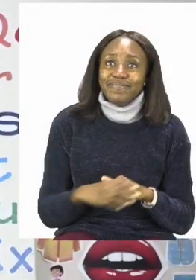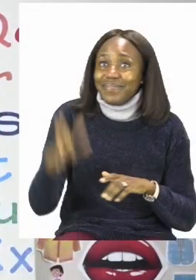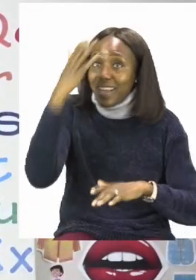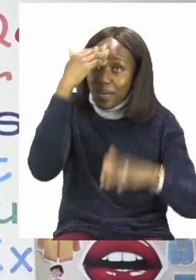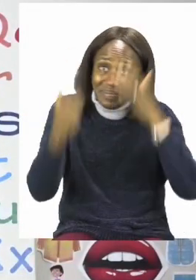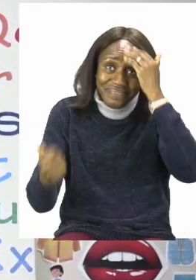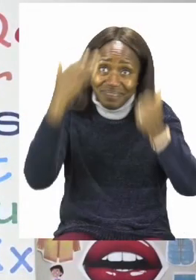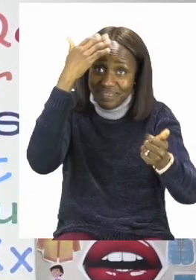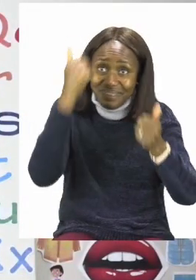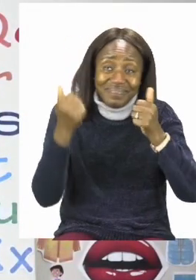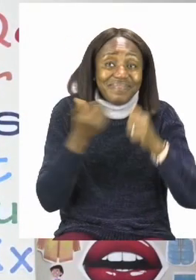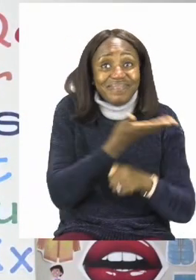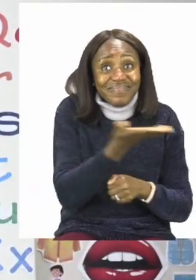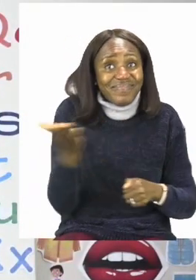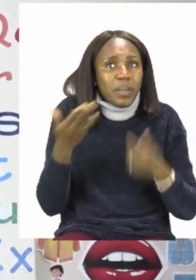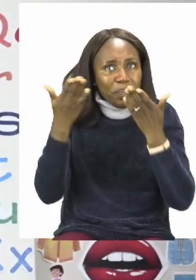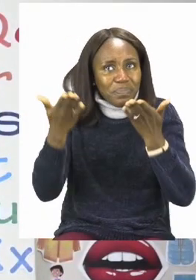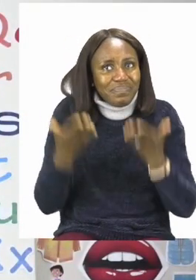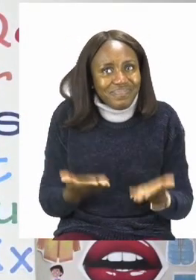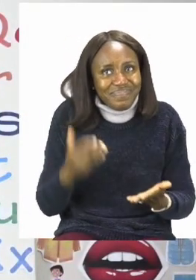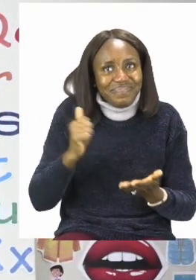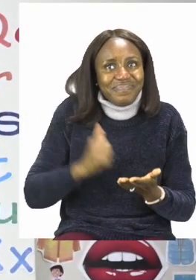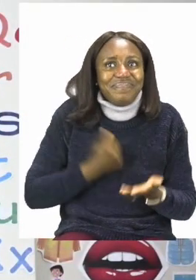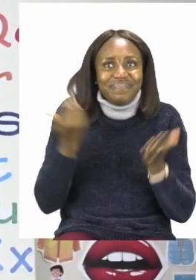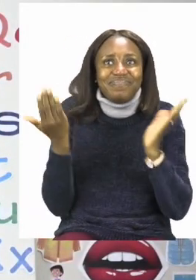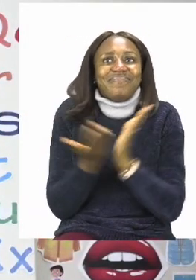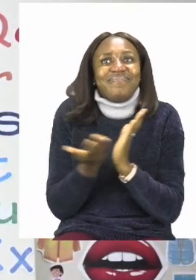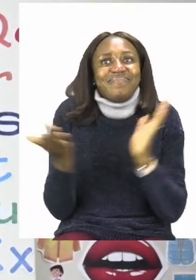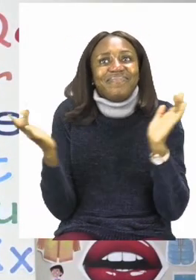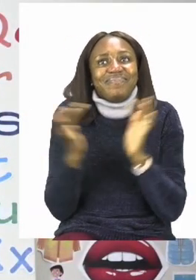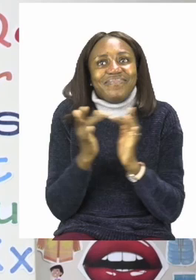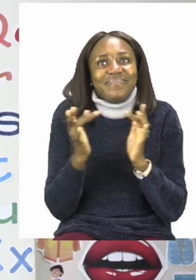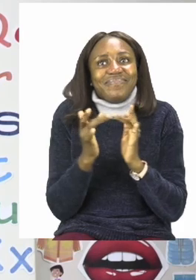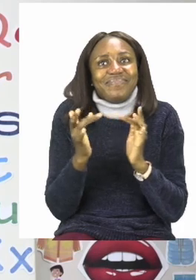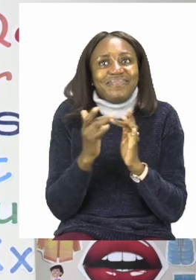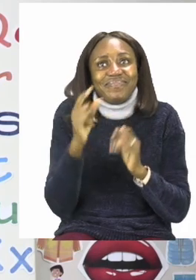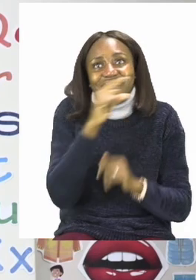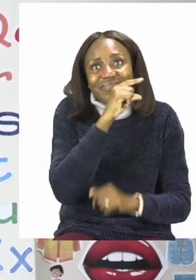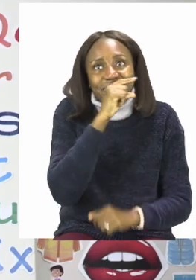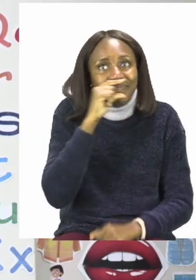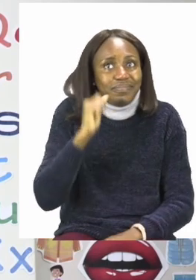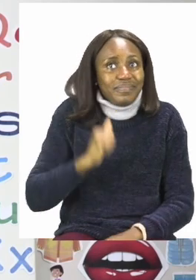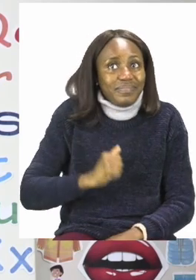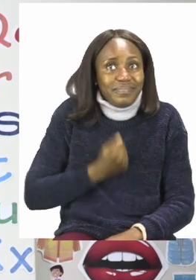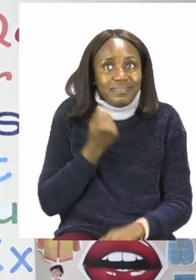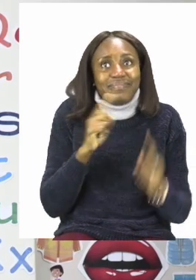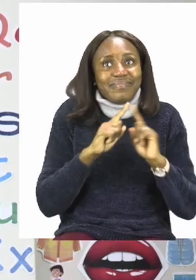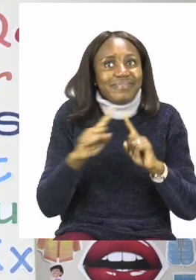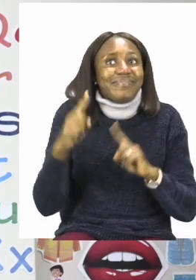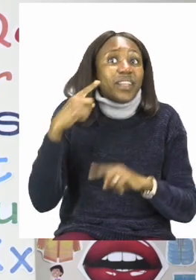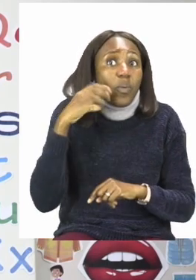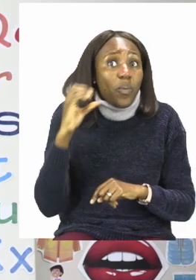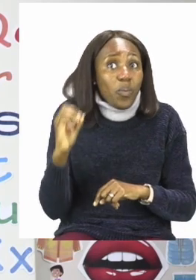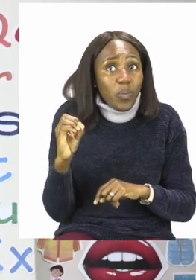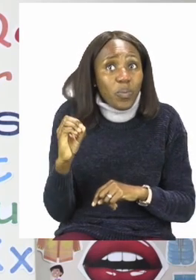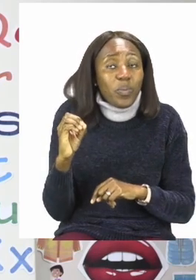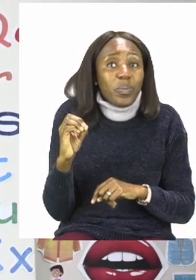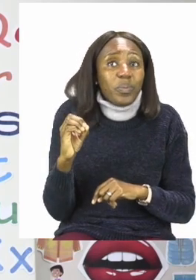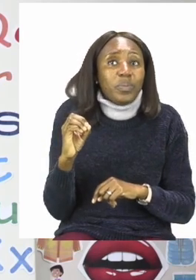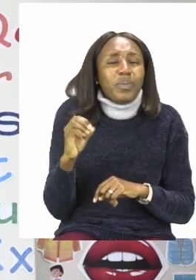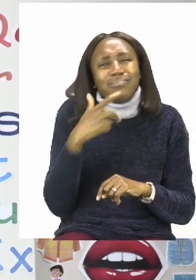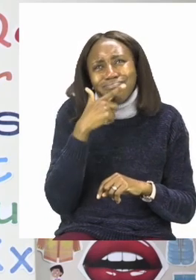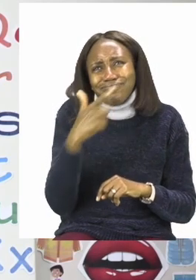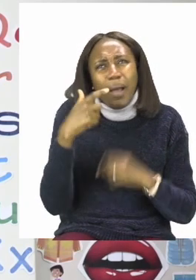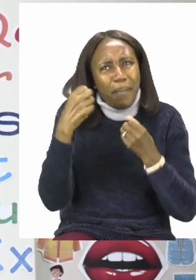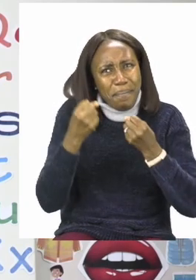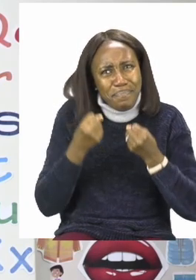Hello everyone and welcome to My Zone Online School. My name is Teacher Mutsa and thank you so